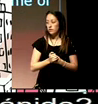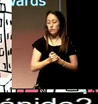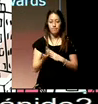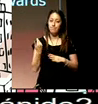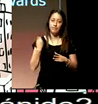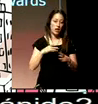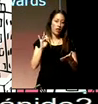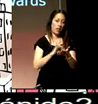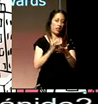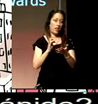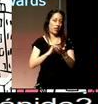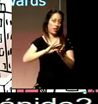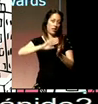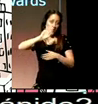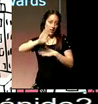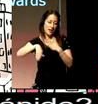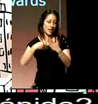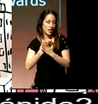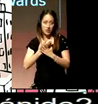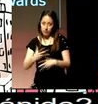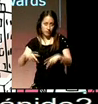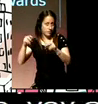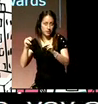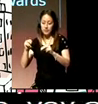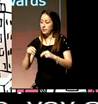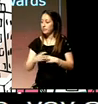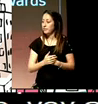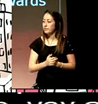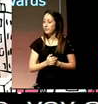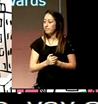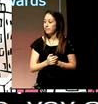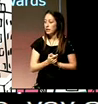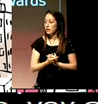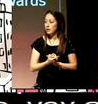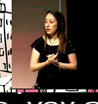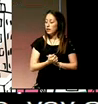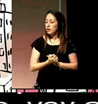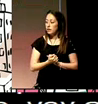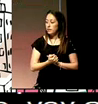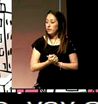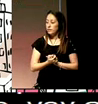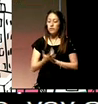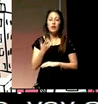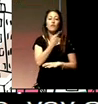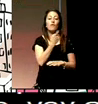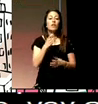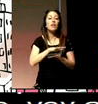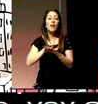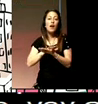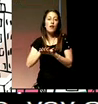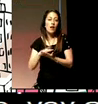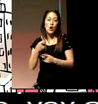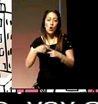say what was necessary in order to ensure that this